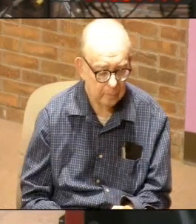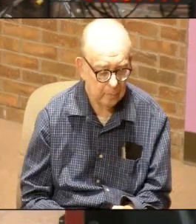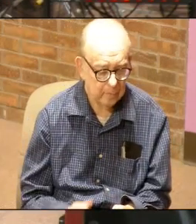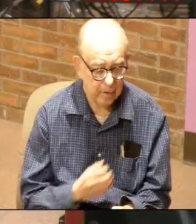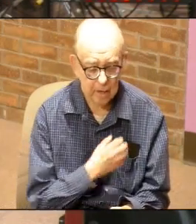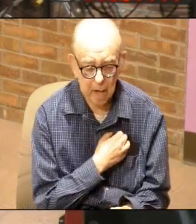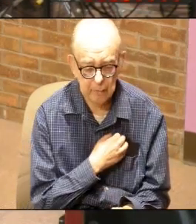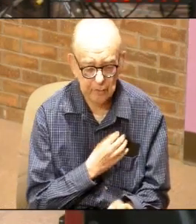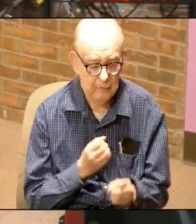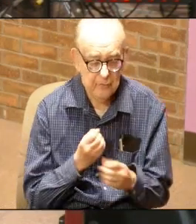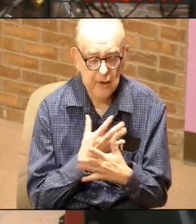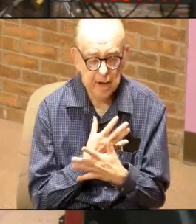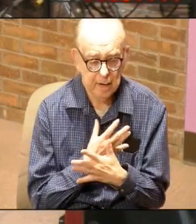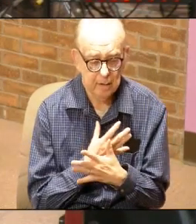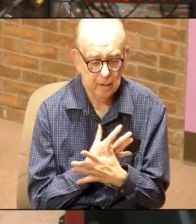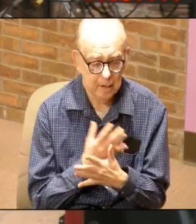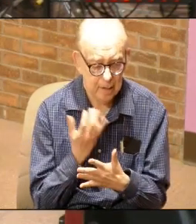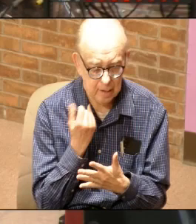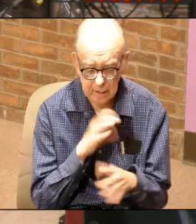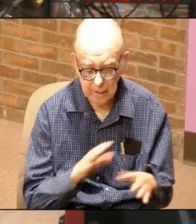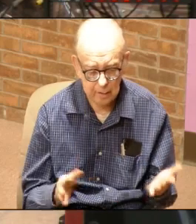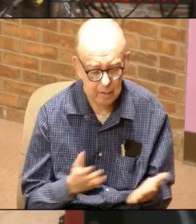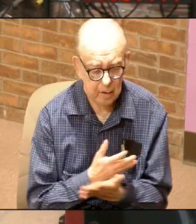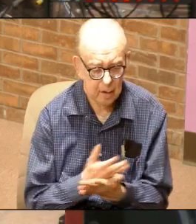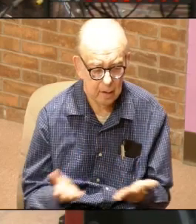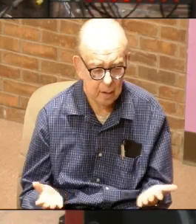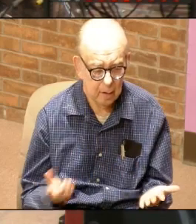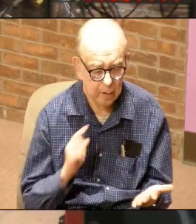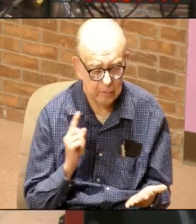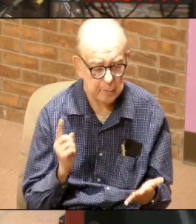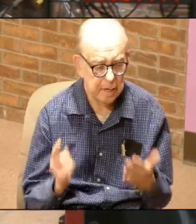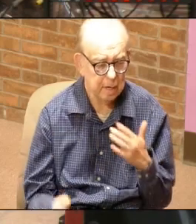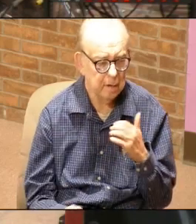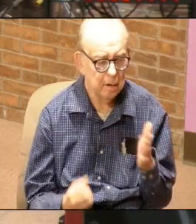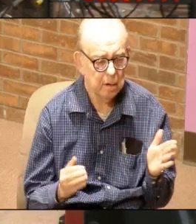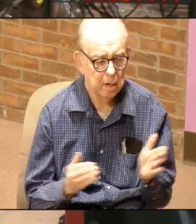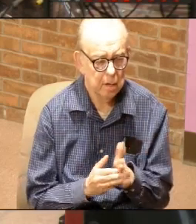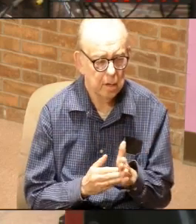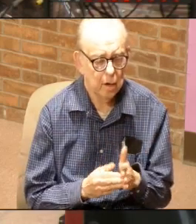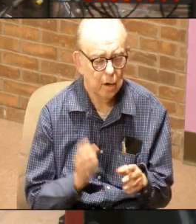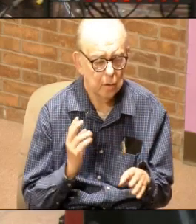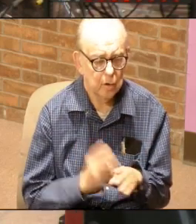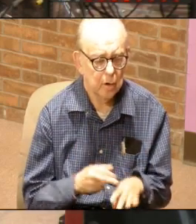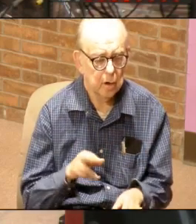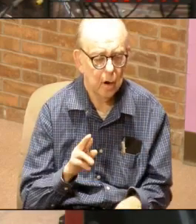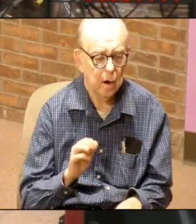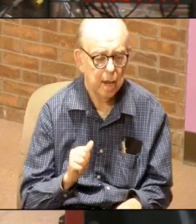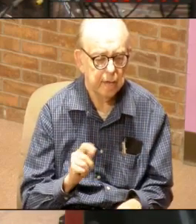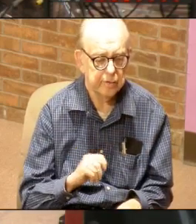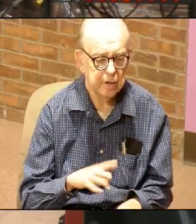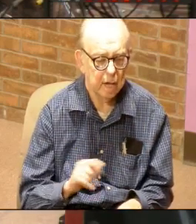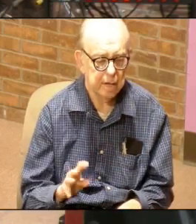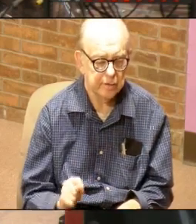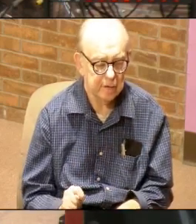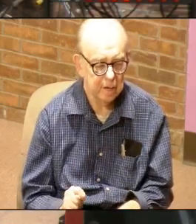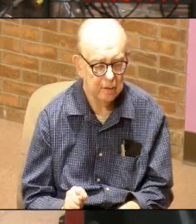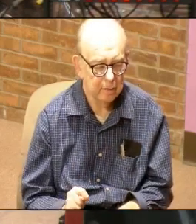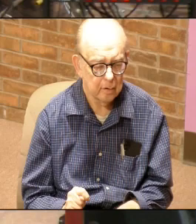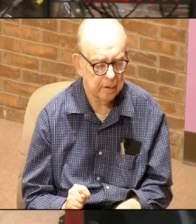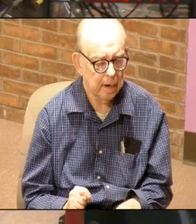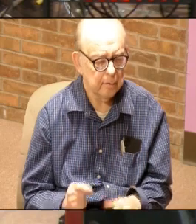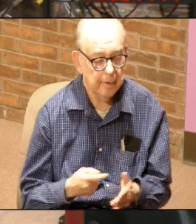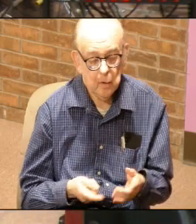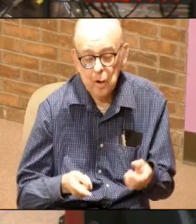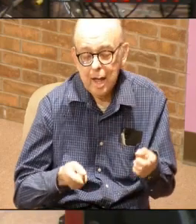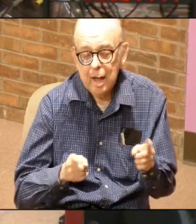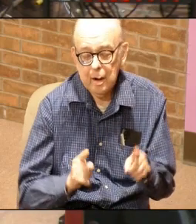afraid. If they did anything, they were going to be sued or called a racist or this or that. And so